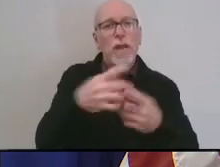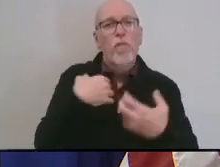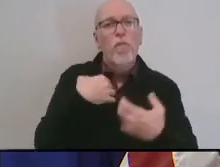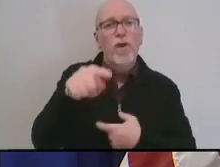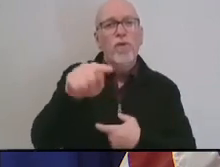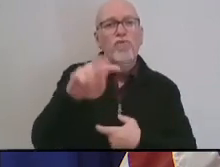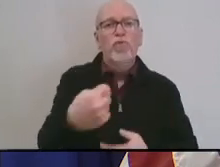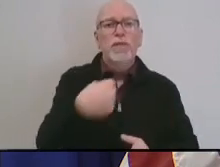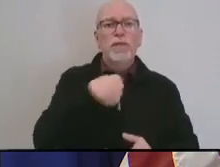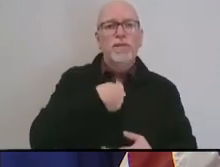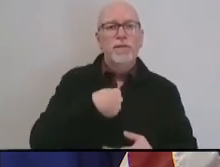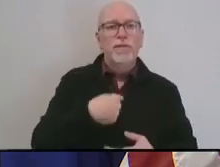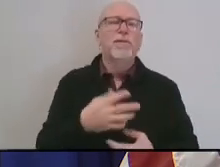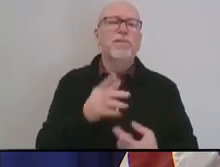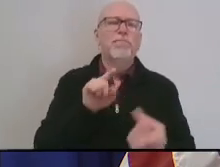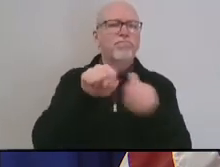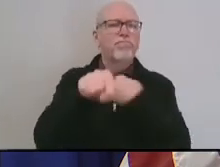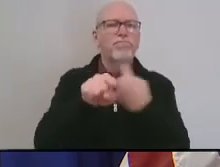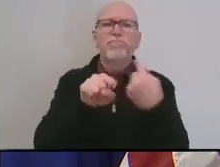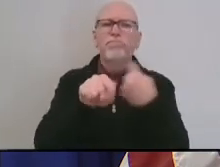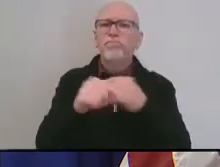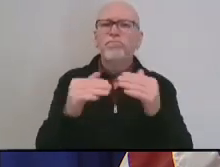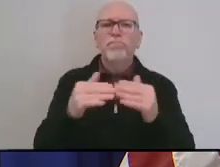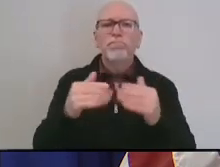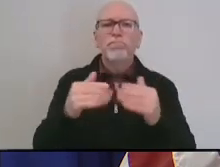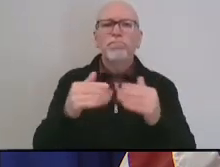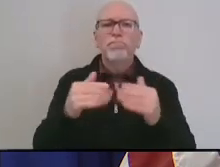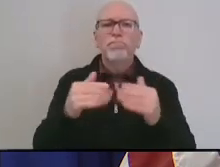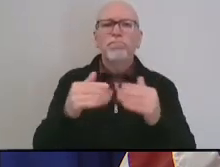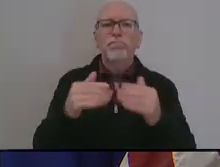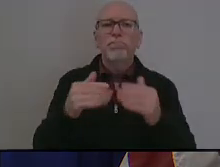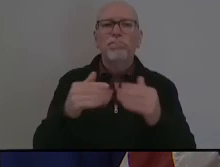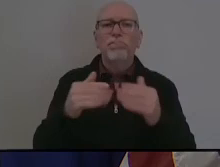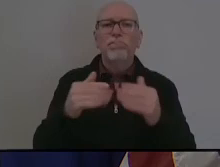appreciate Speaker Houston dealing with